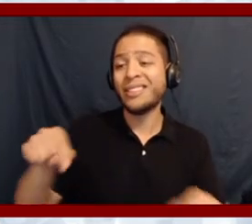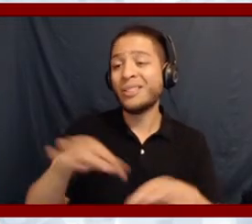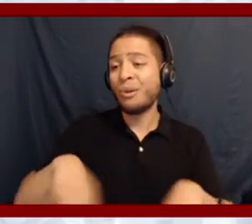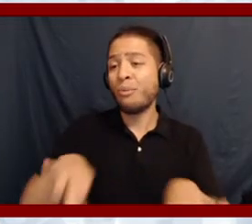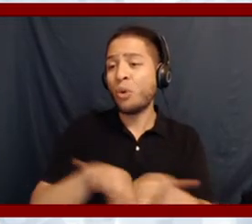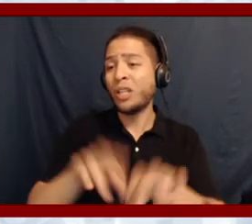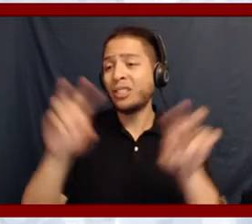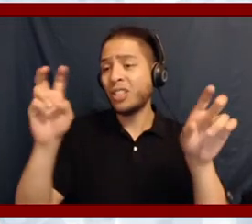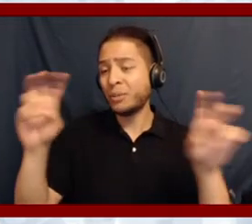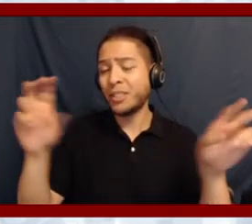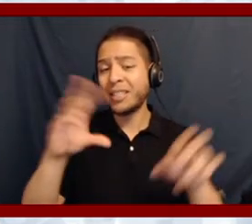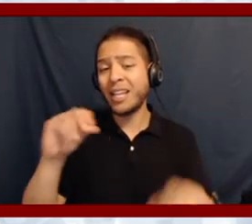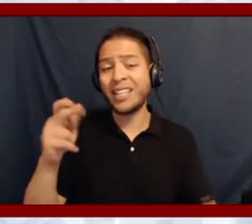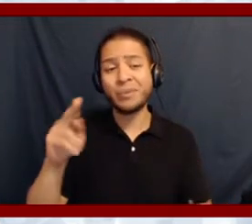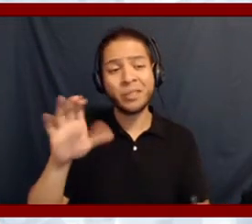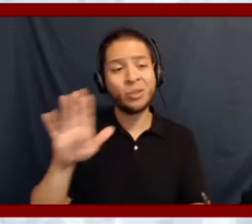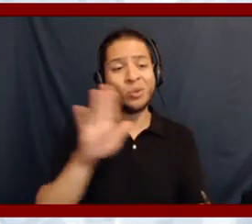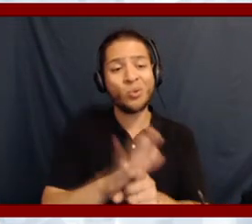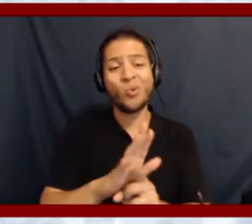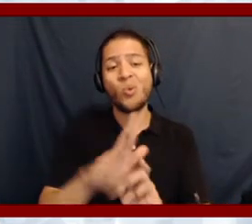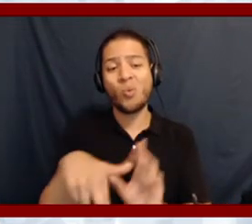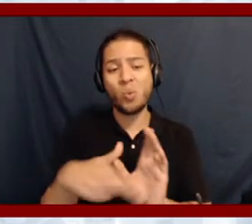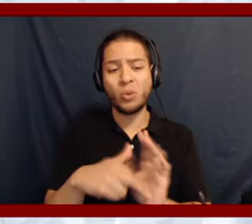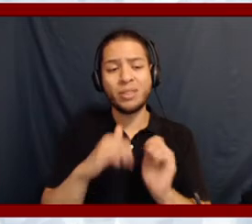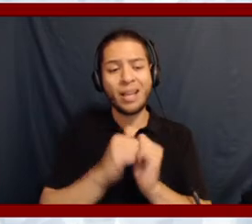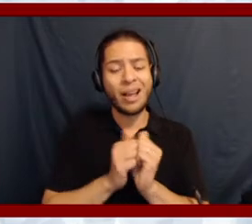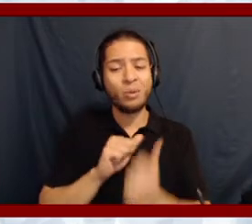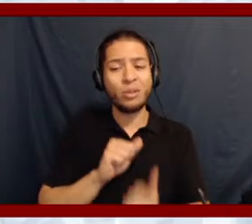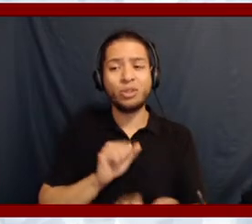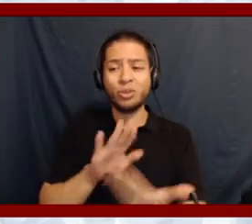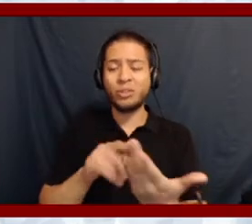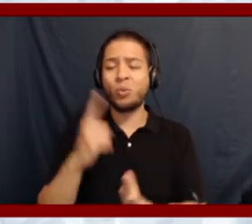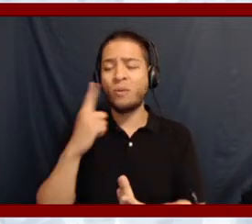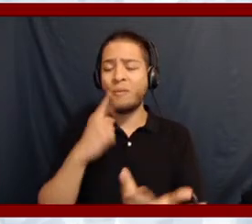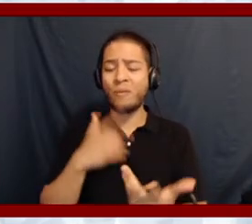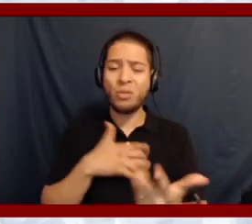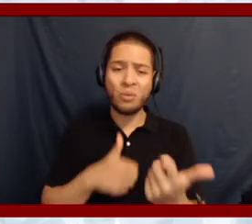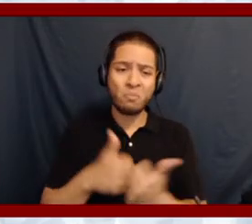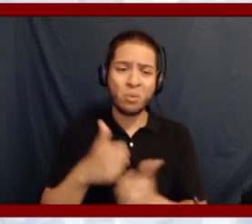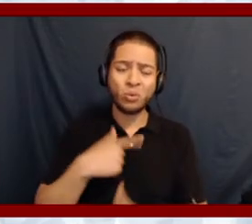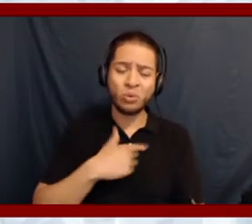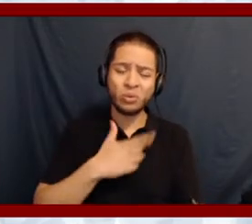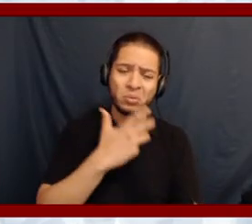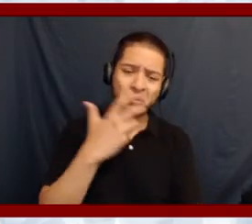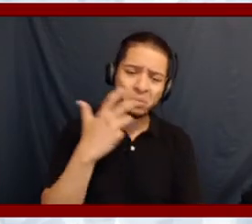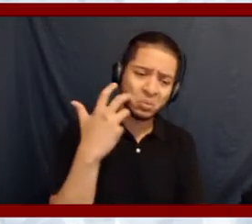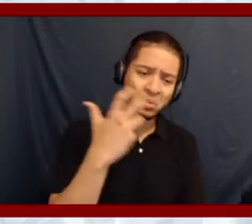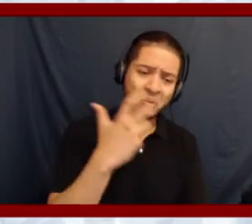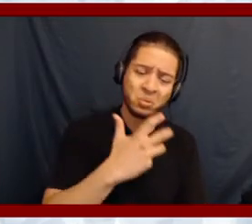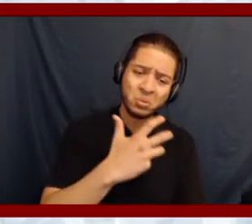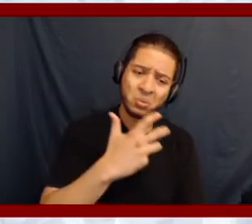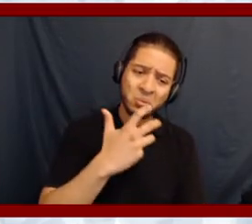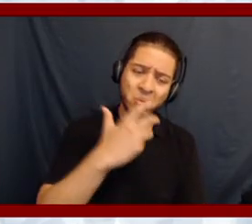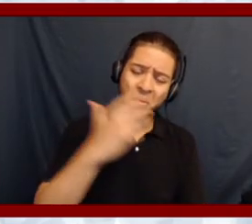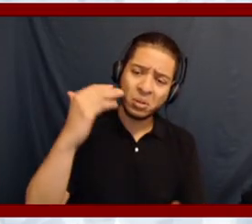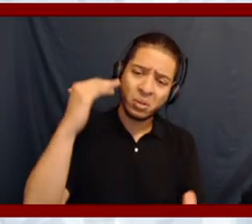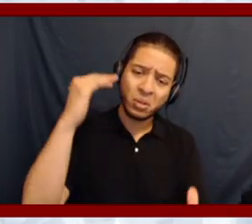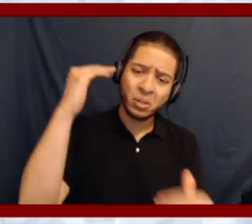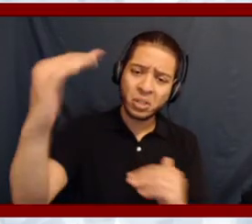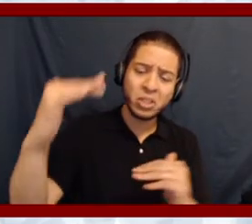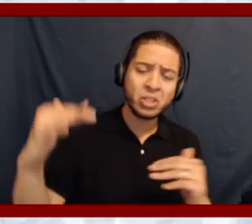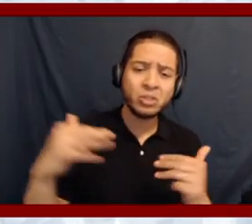HBCUs in addressing really one of the most daunting challenges in the last 100 years when it comes to